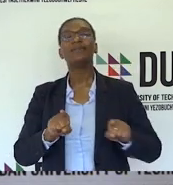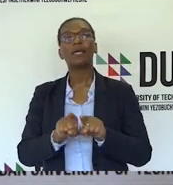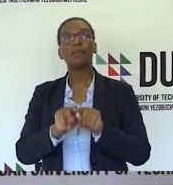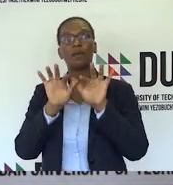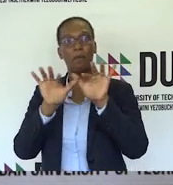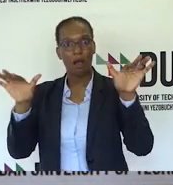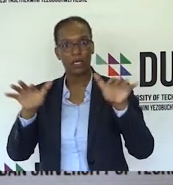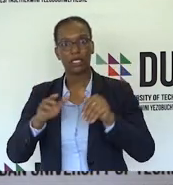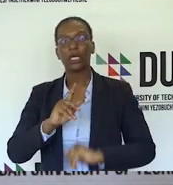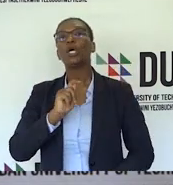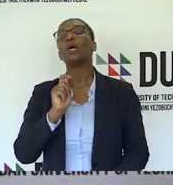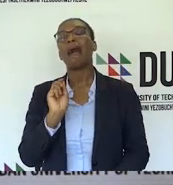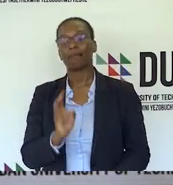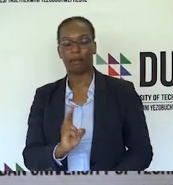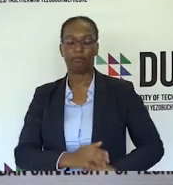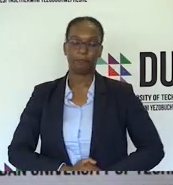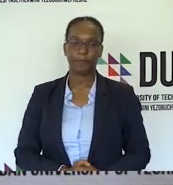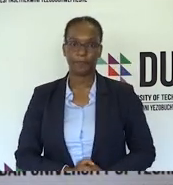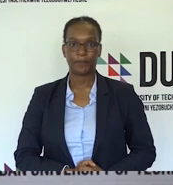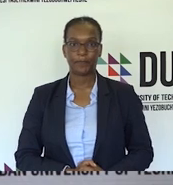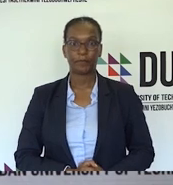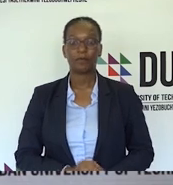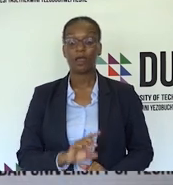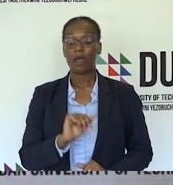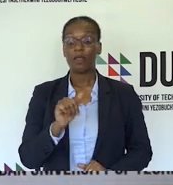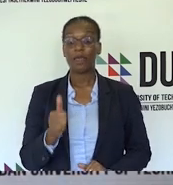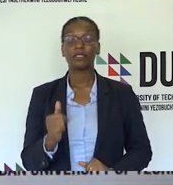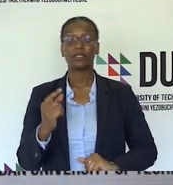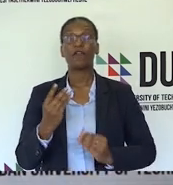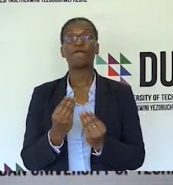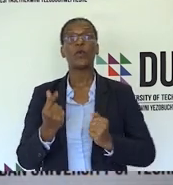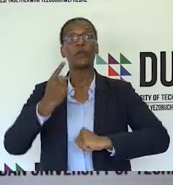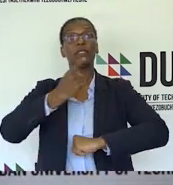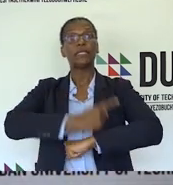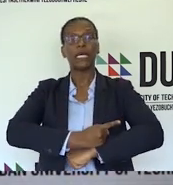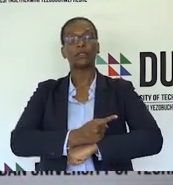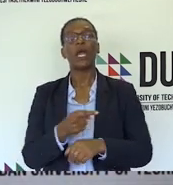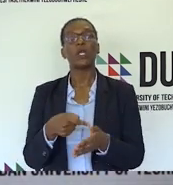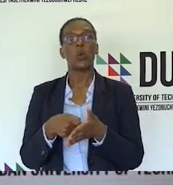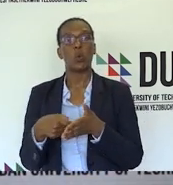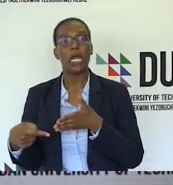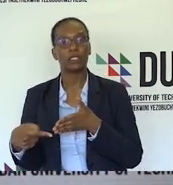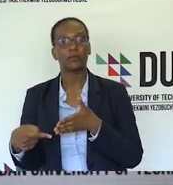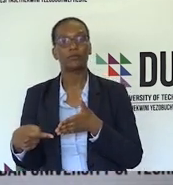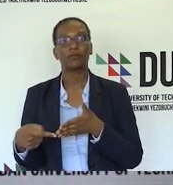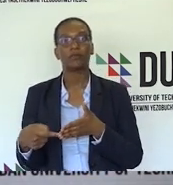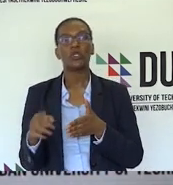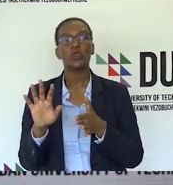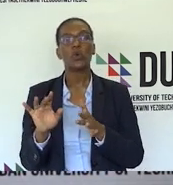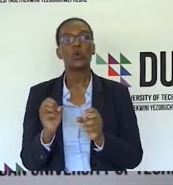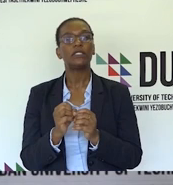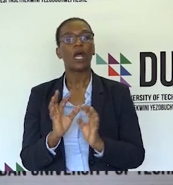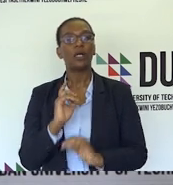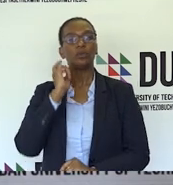public good too. In the next few days and few weeks, you'll begin